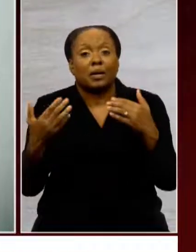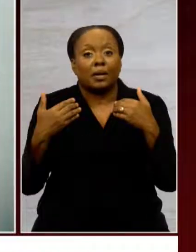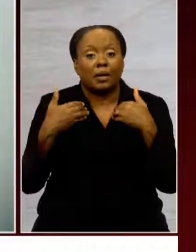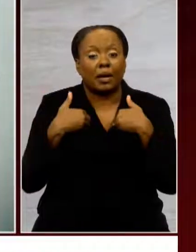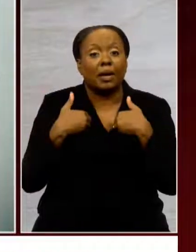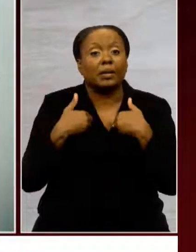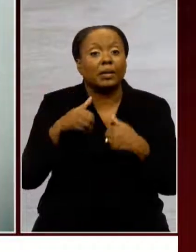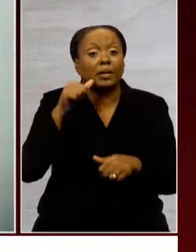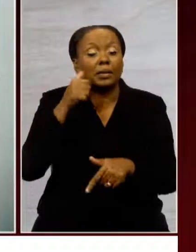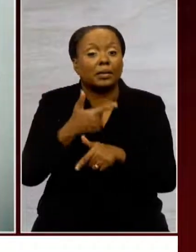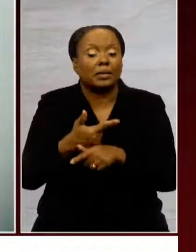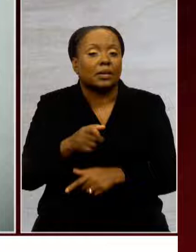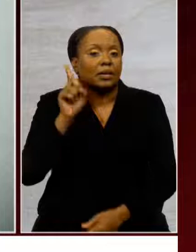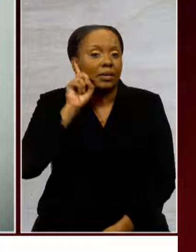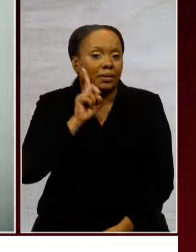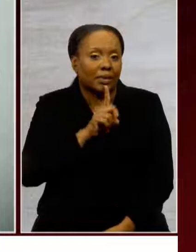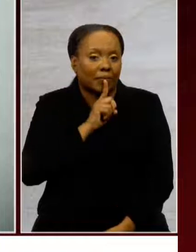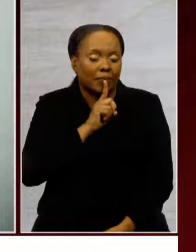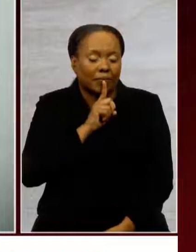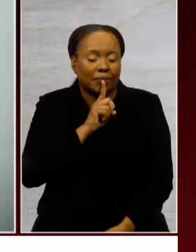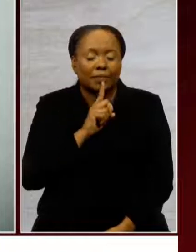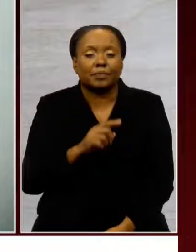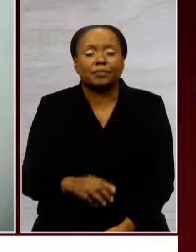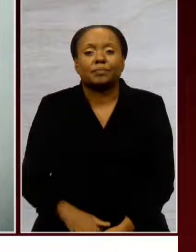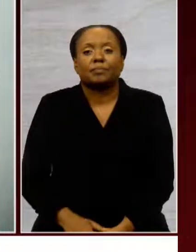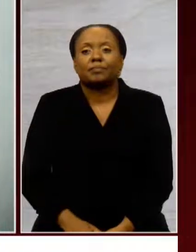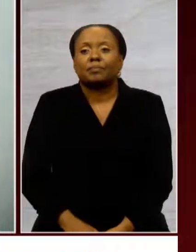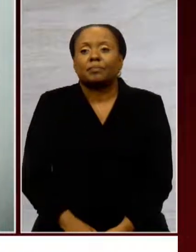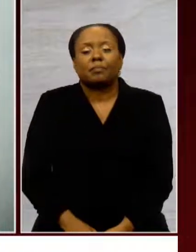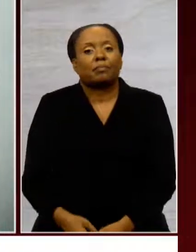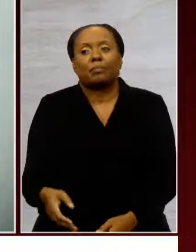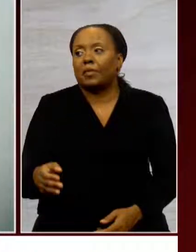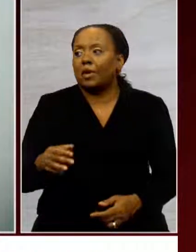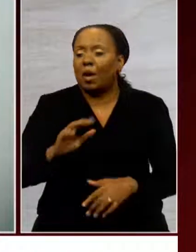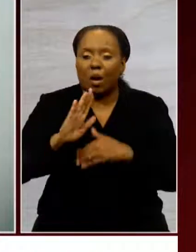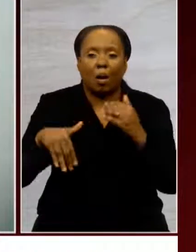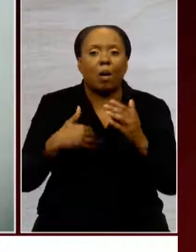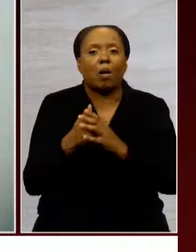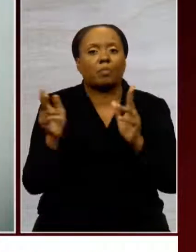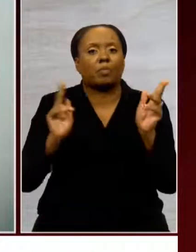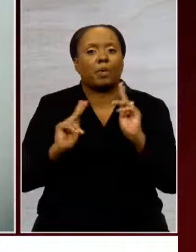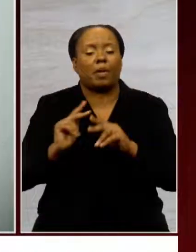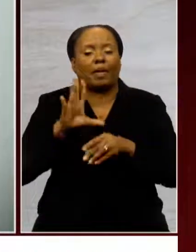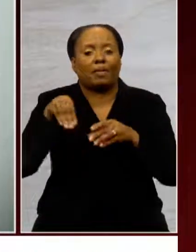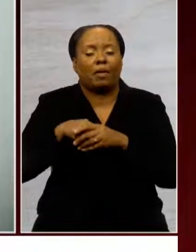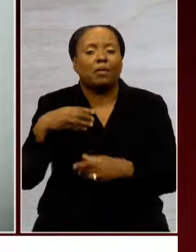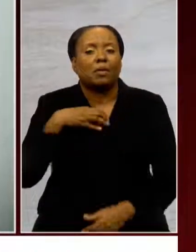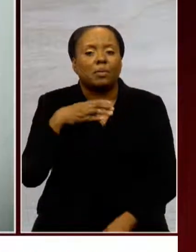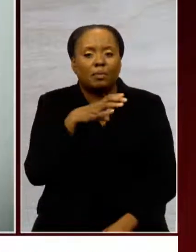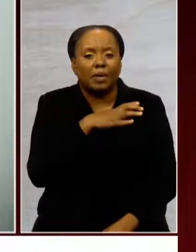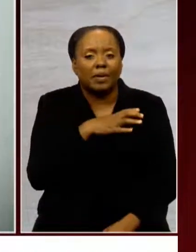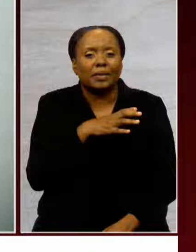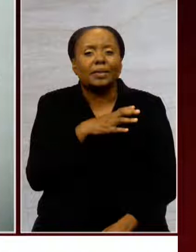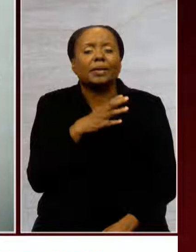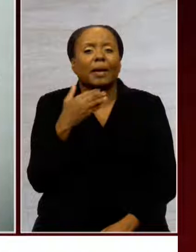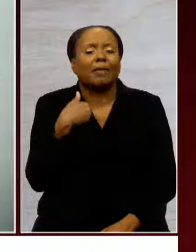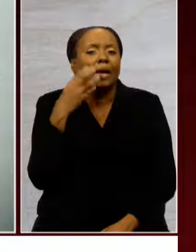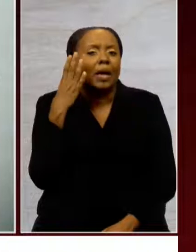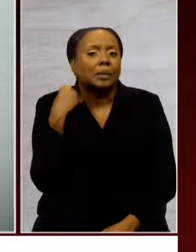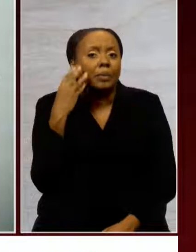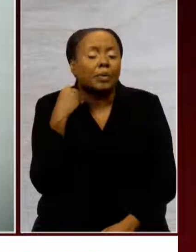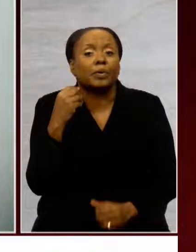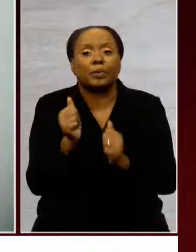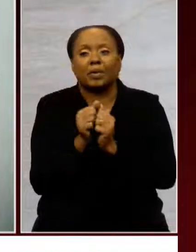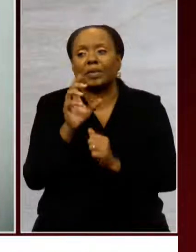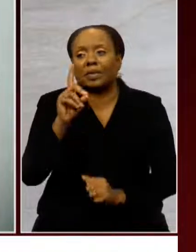who's deaf. So every one of the categories of disabilities are represented in one way or the other by this committee. And